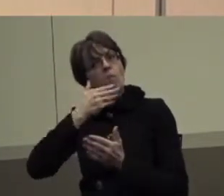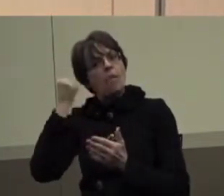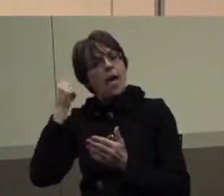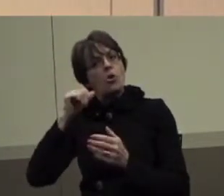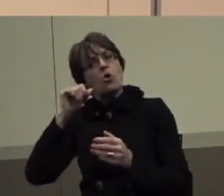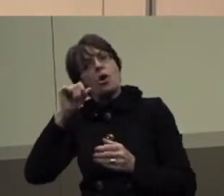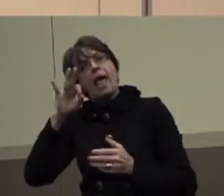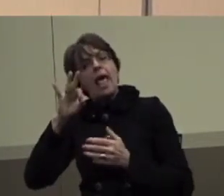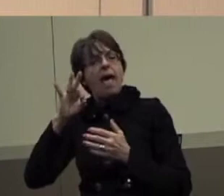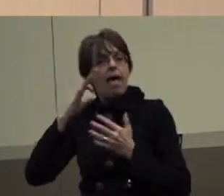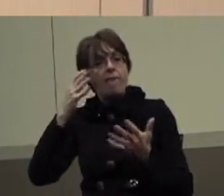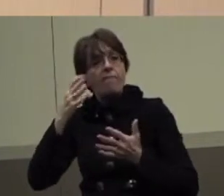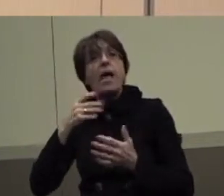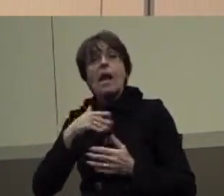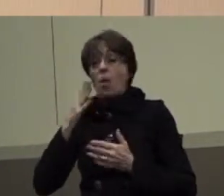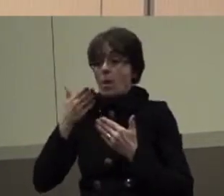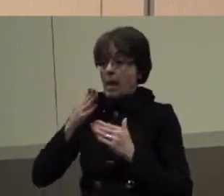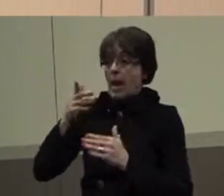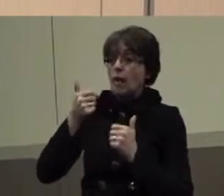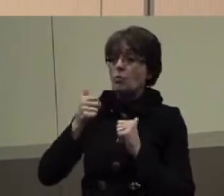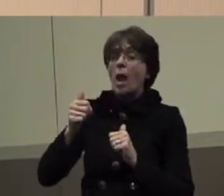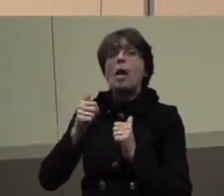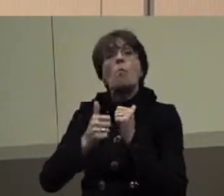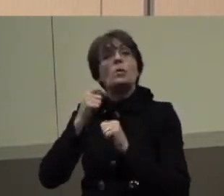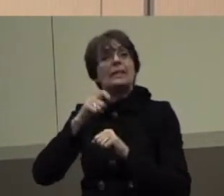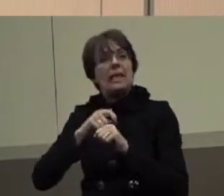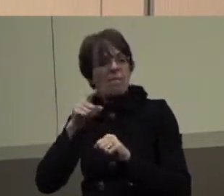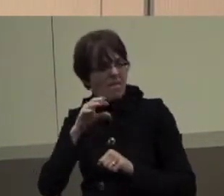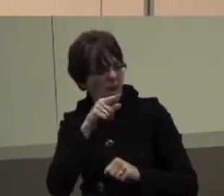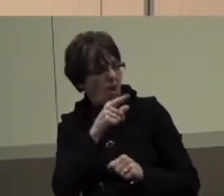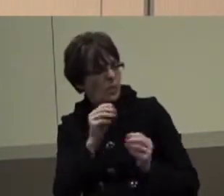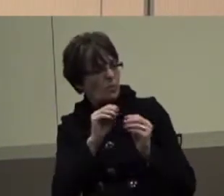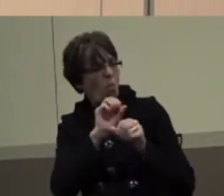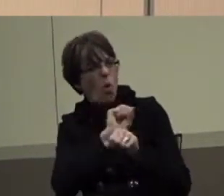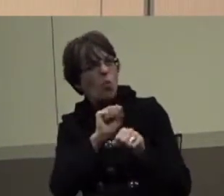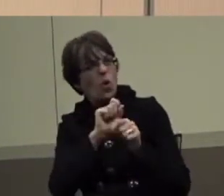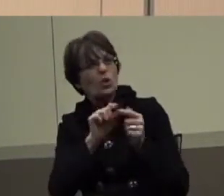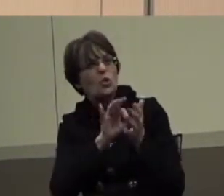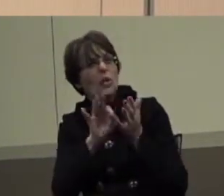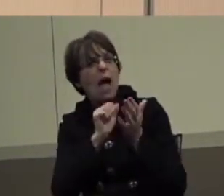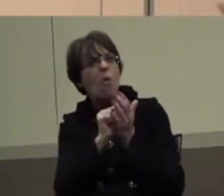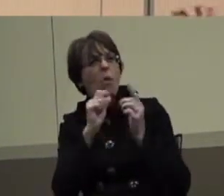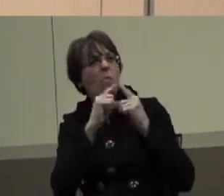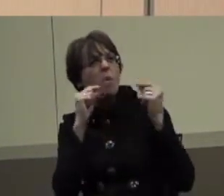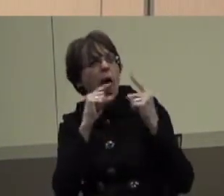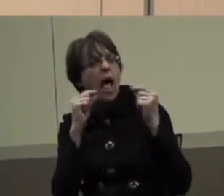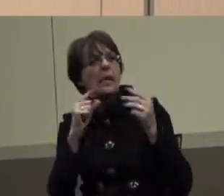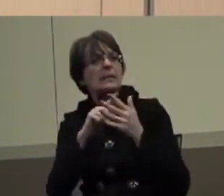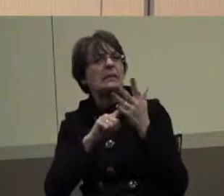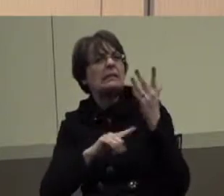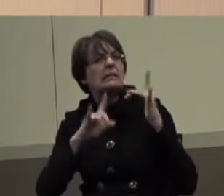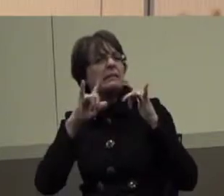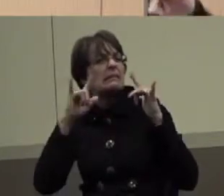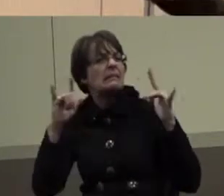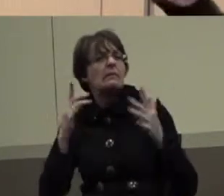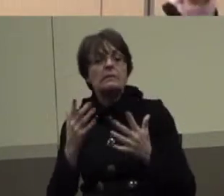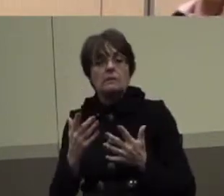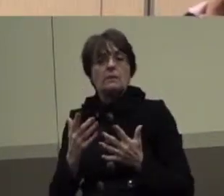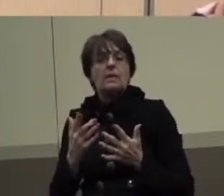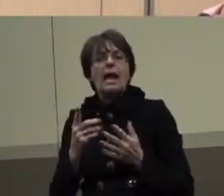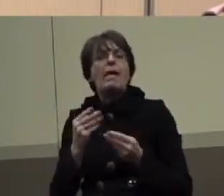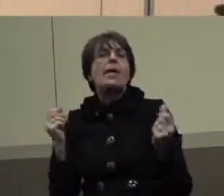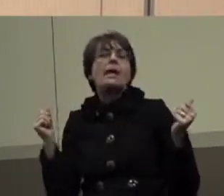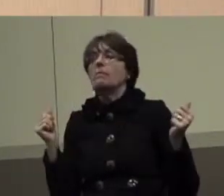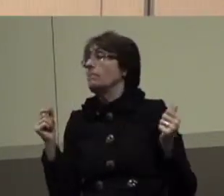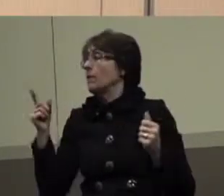I would let them try it. And what they usually found out was it was a lot more work to count with blocks or to do, and they, it would go away